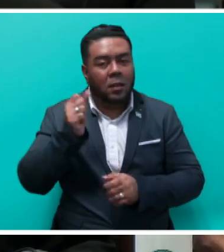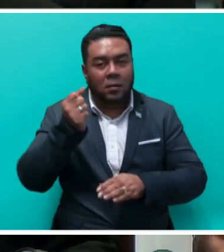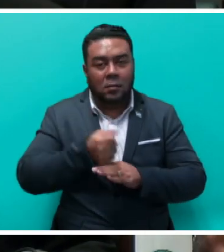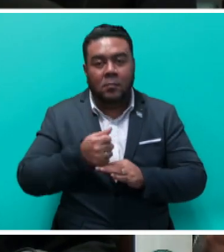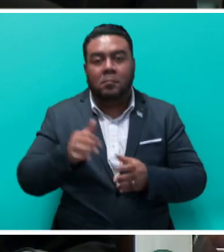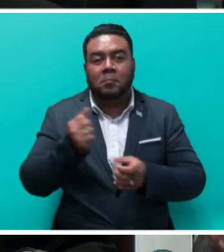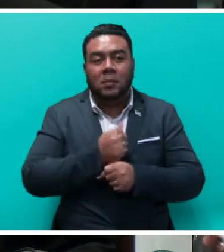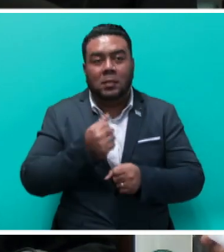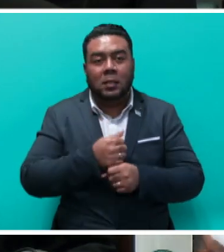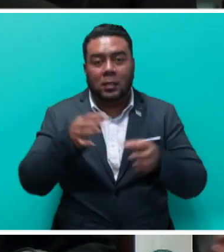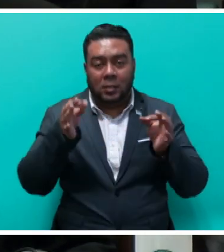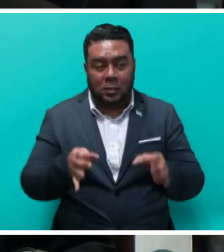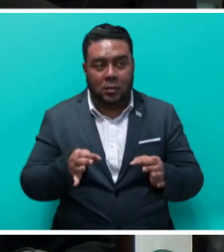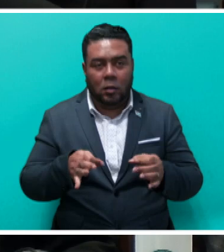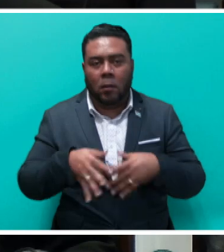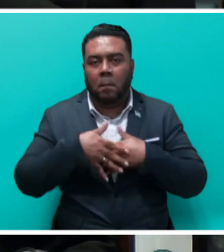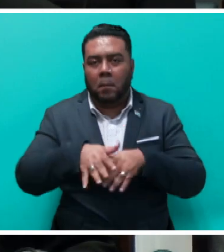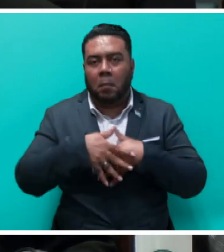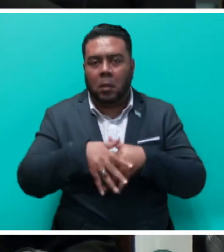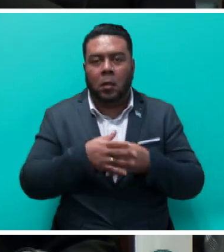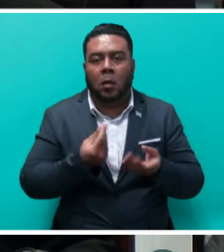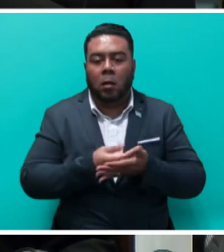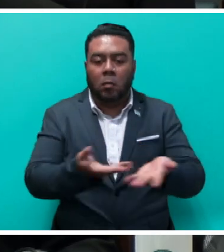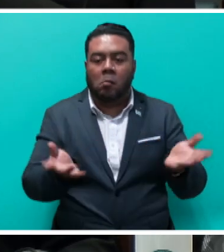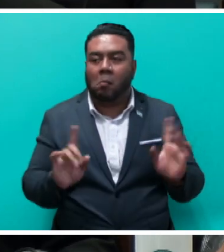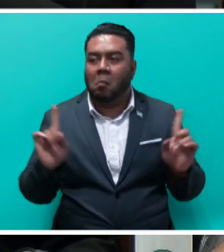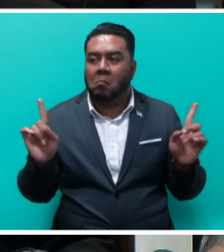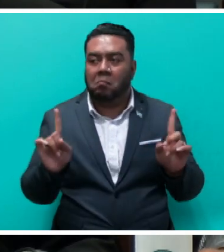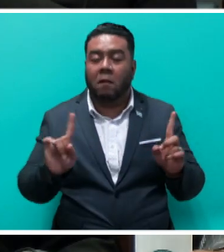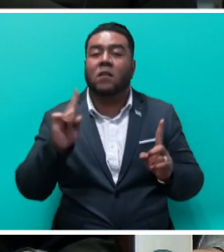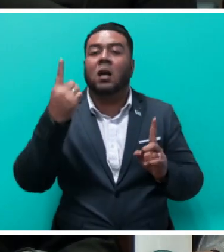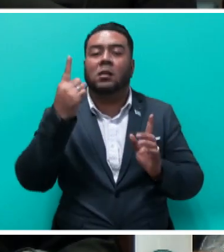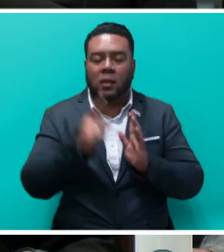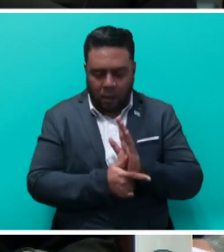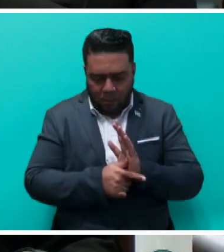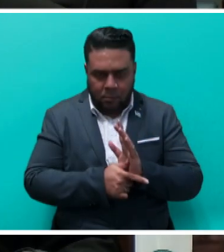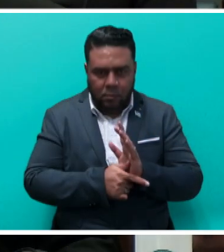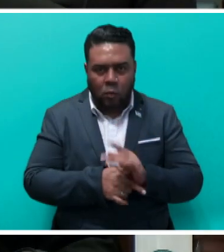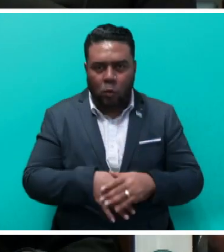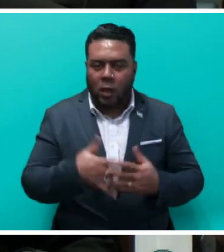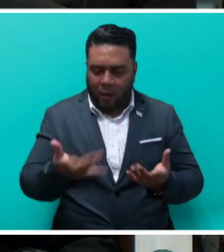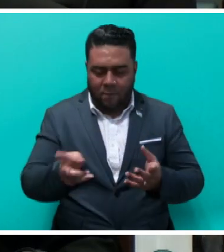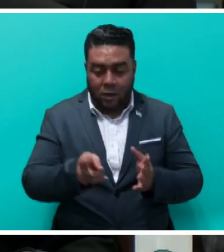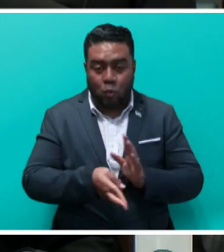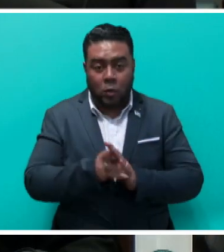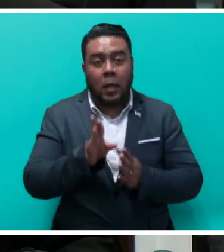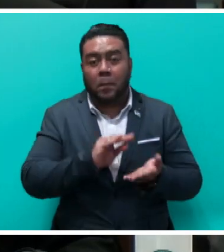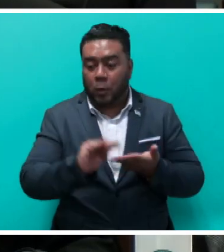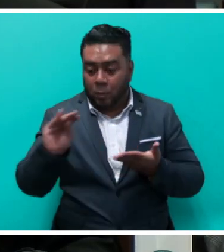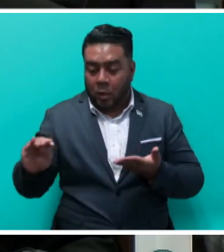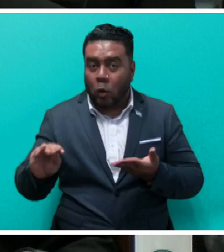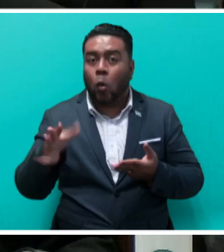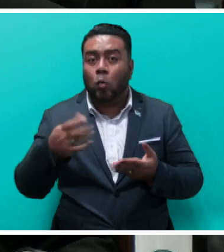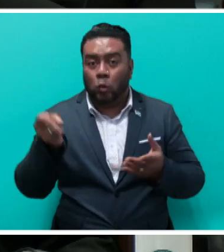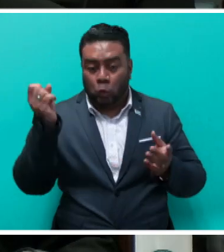decision which was made public. This is the first time that when the redeployment goes to